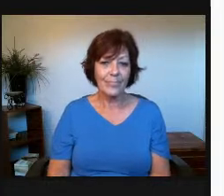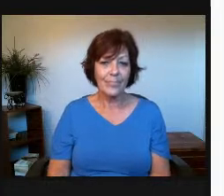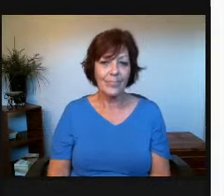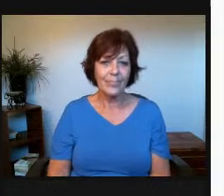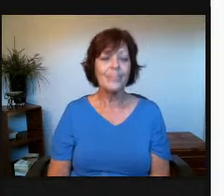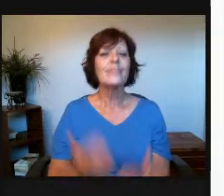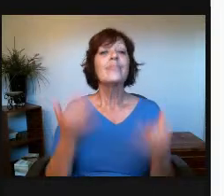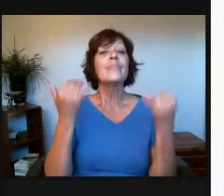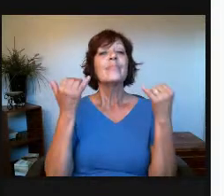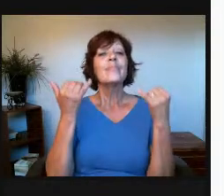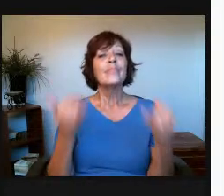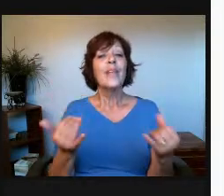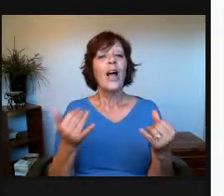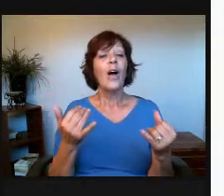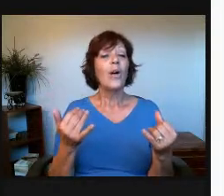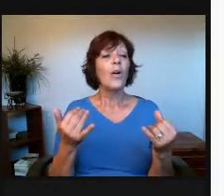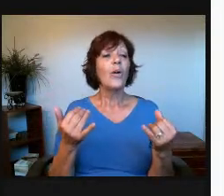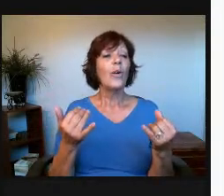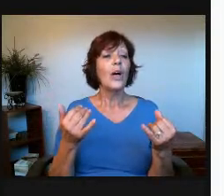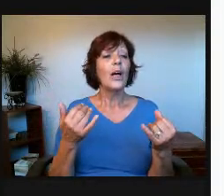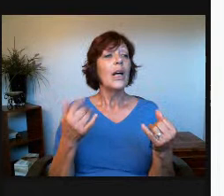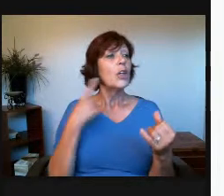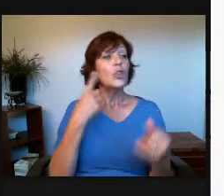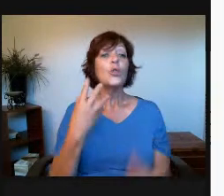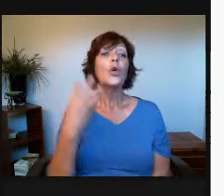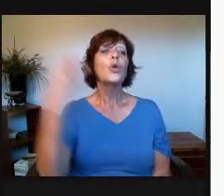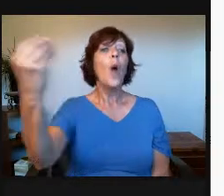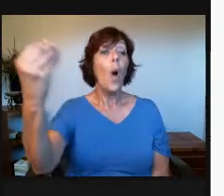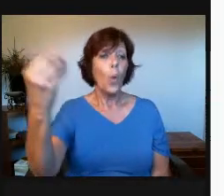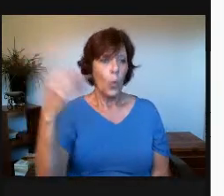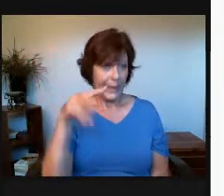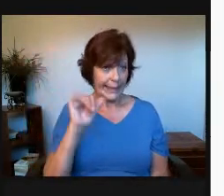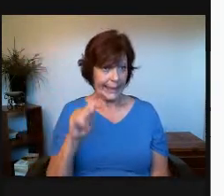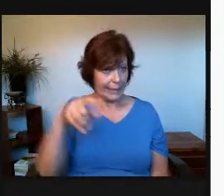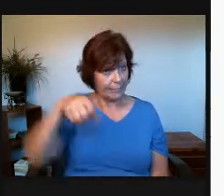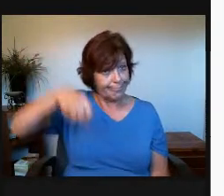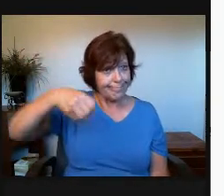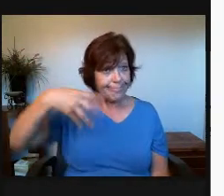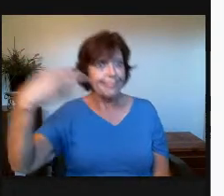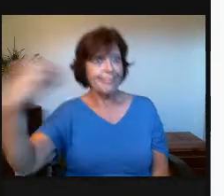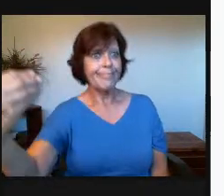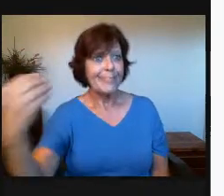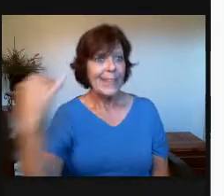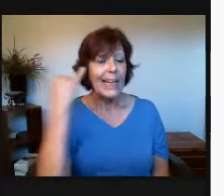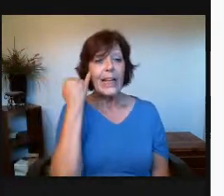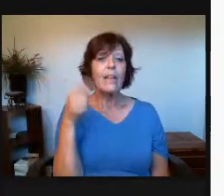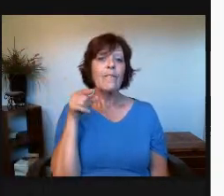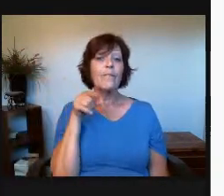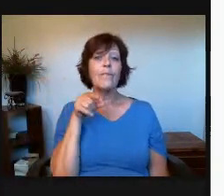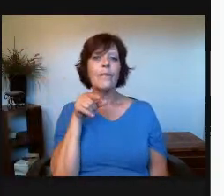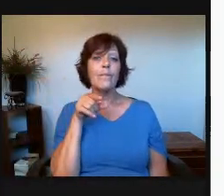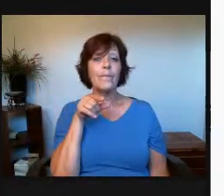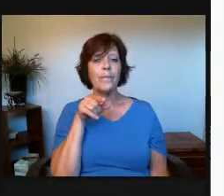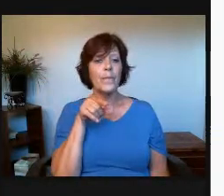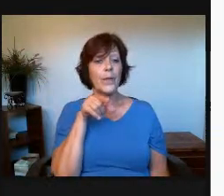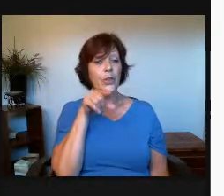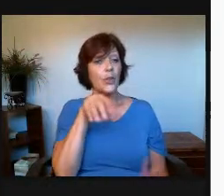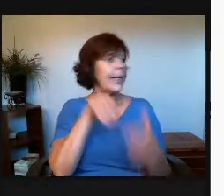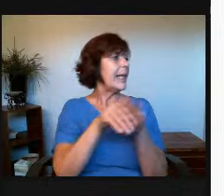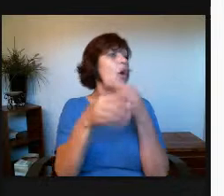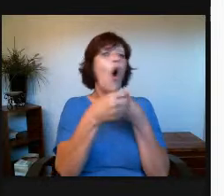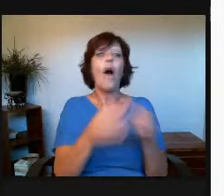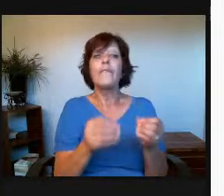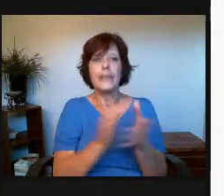So now we're talking about ToGo kits. So this would be if you're in your